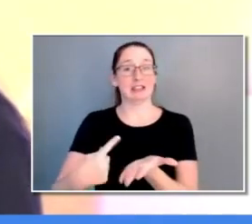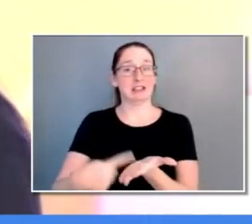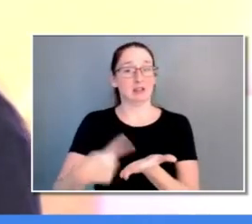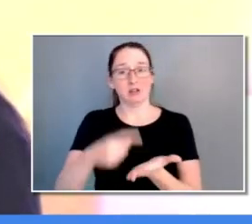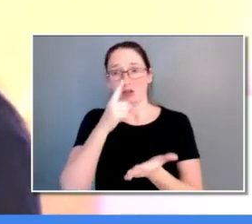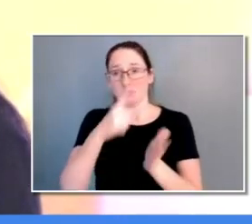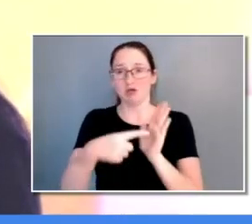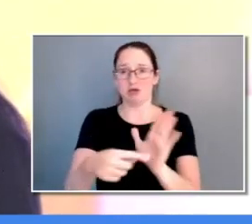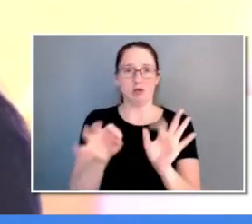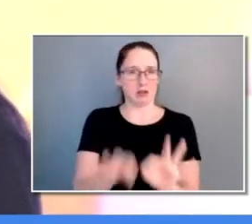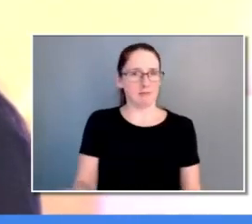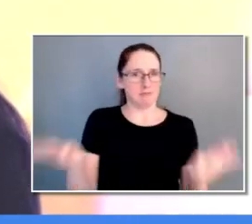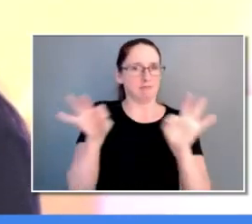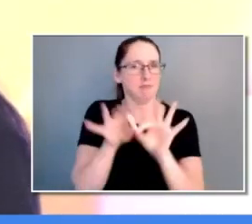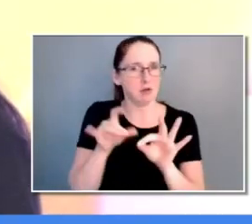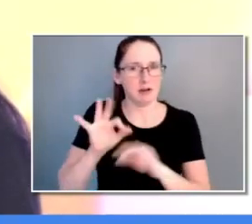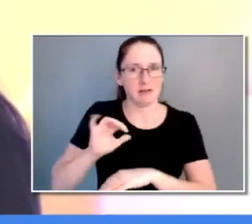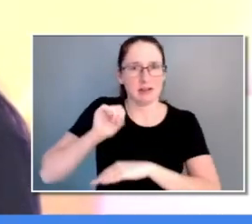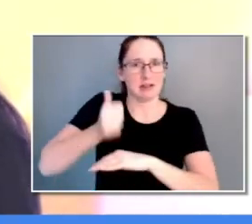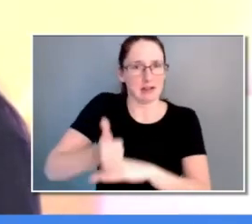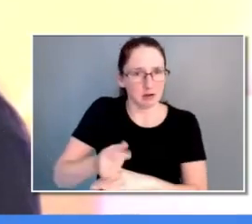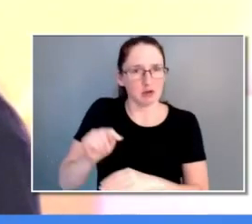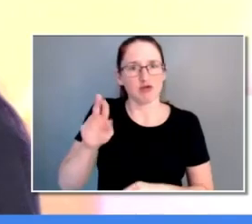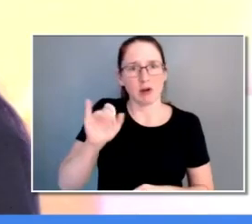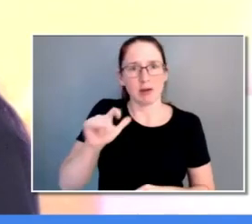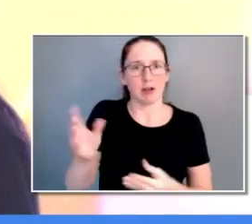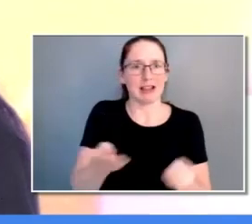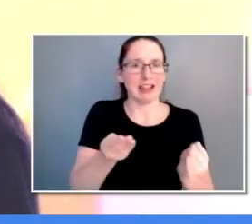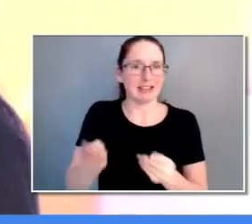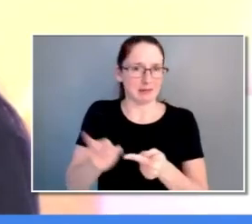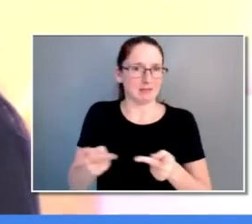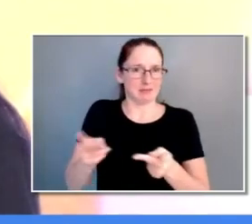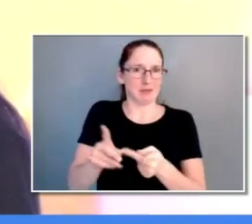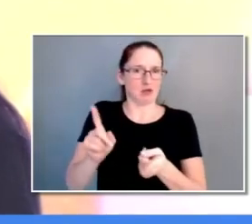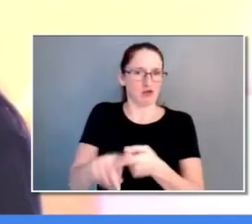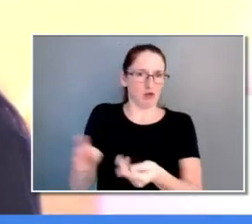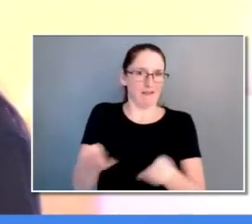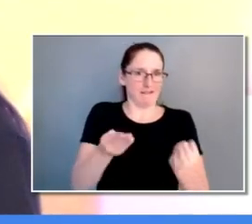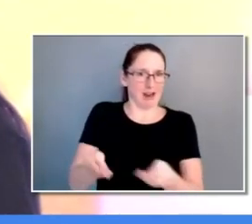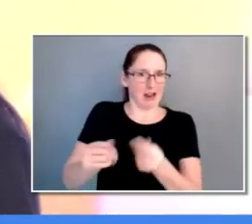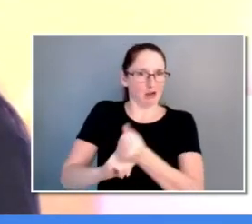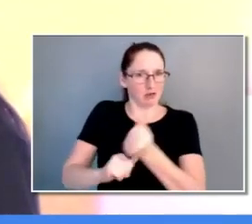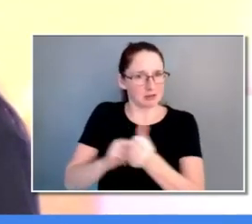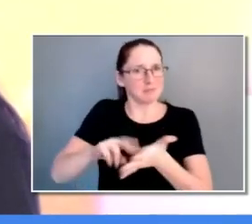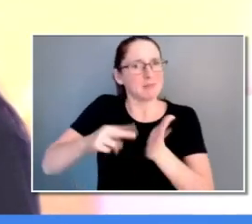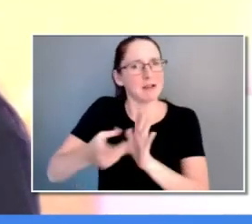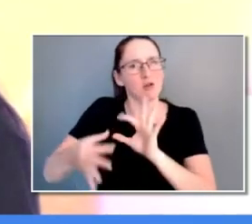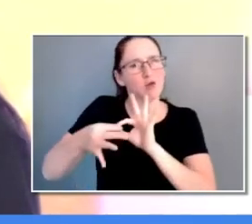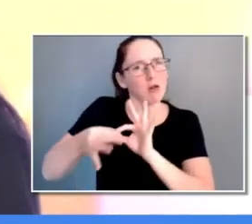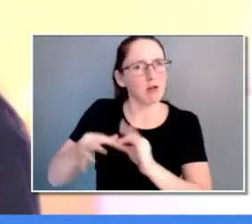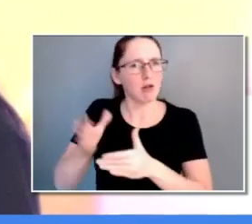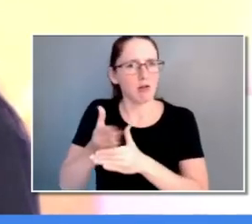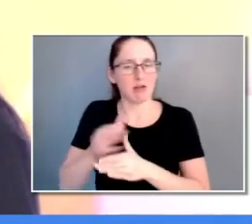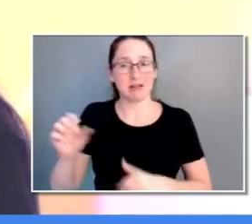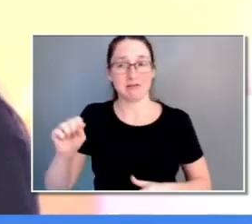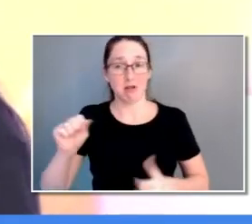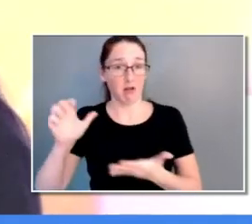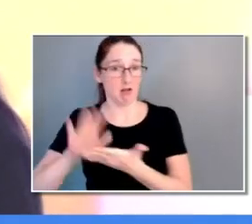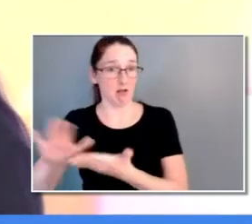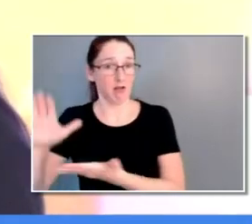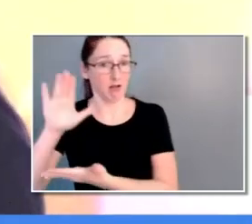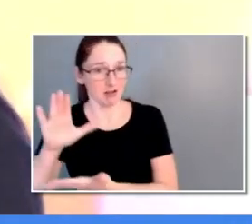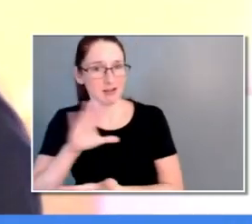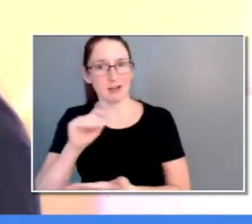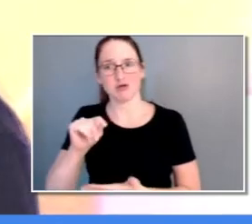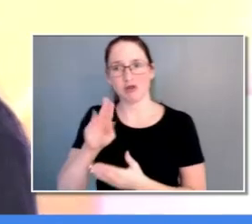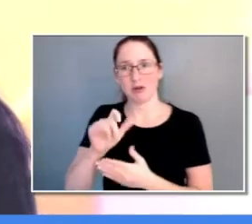the importance of establishing a tribal liaison position to foster a meaningful relationship between Seattle colleges and